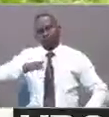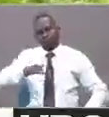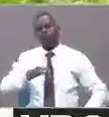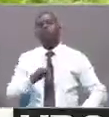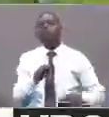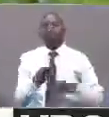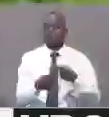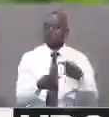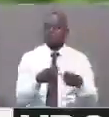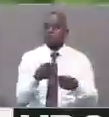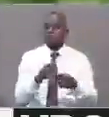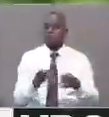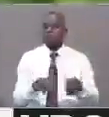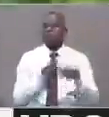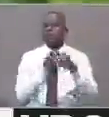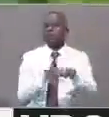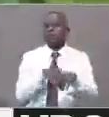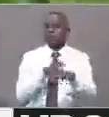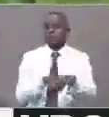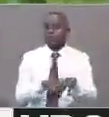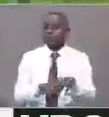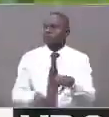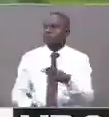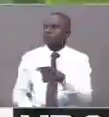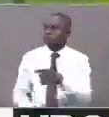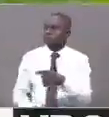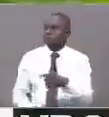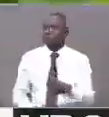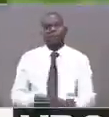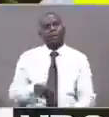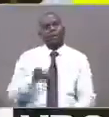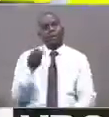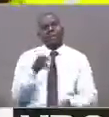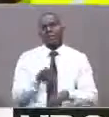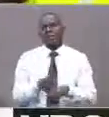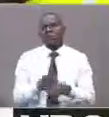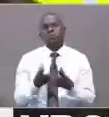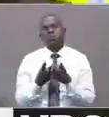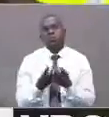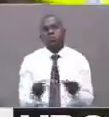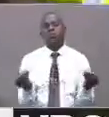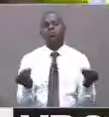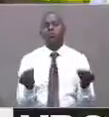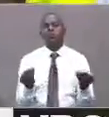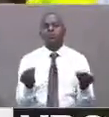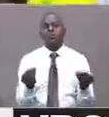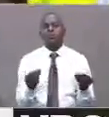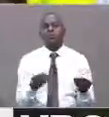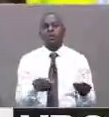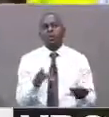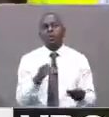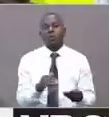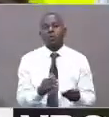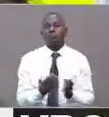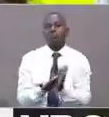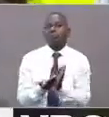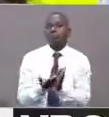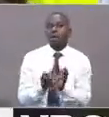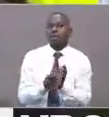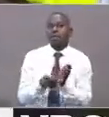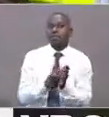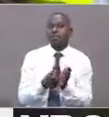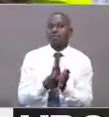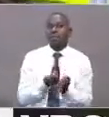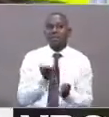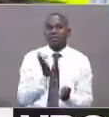engage consistently in agriculture. Last season we lost all the maize died, a natural